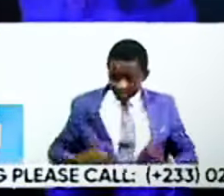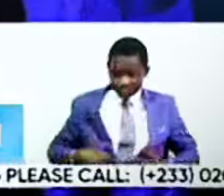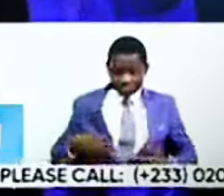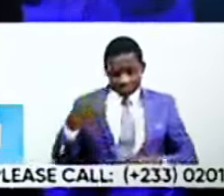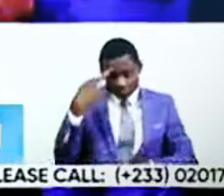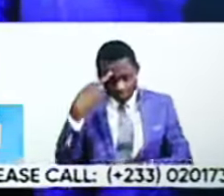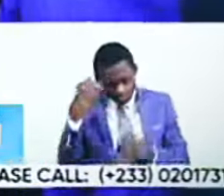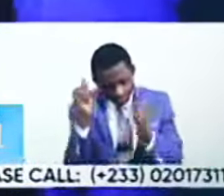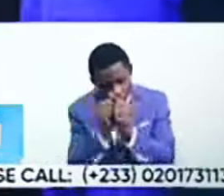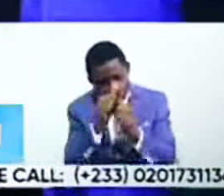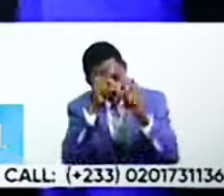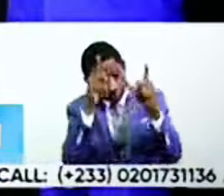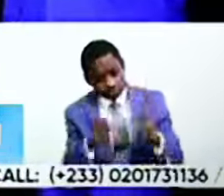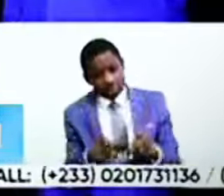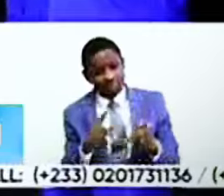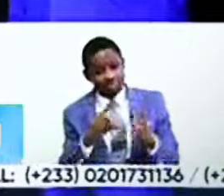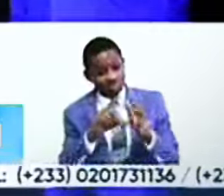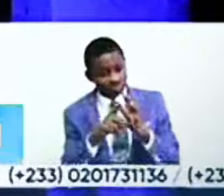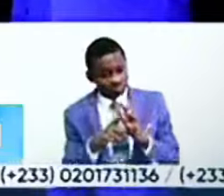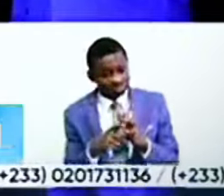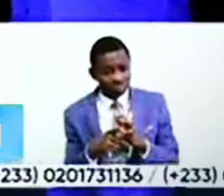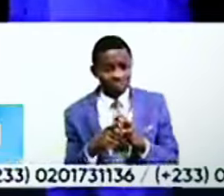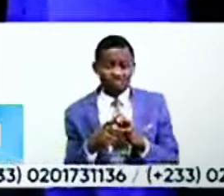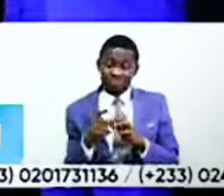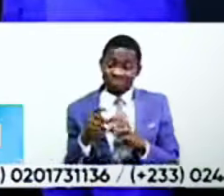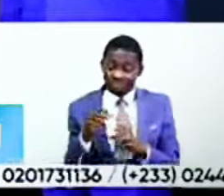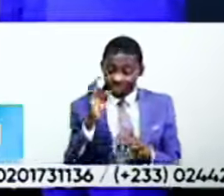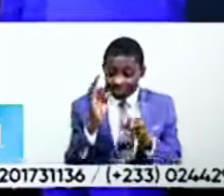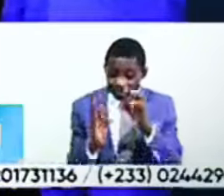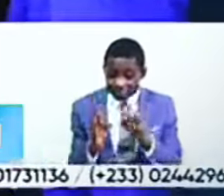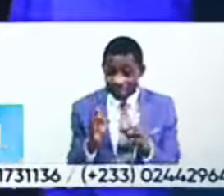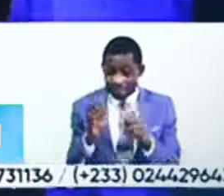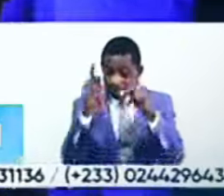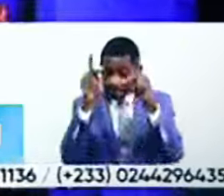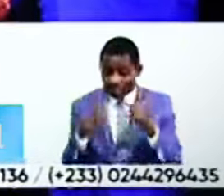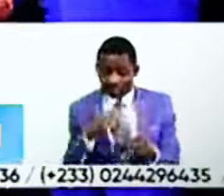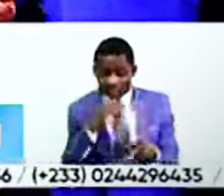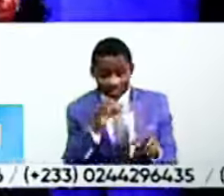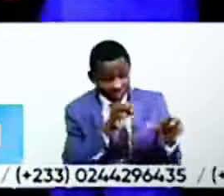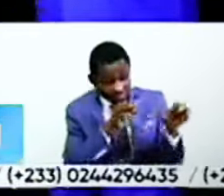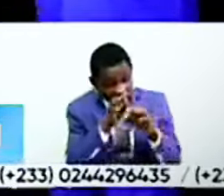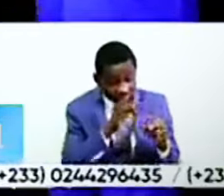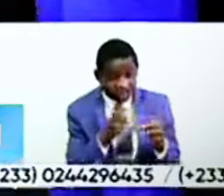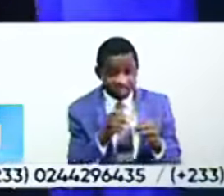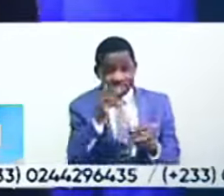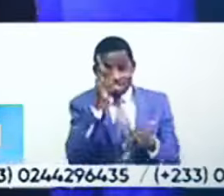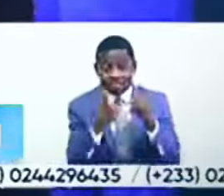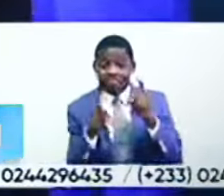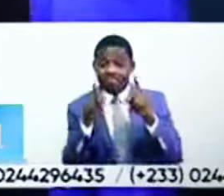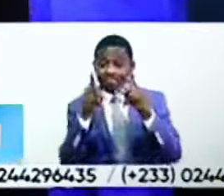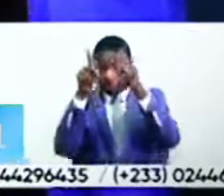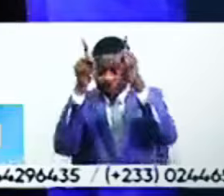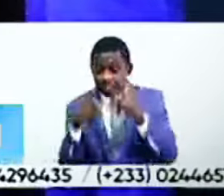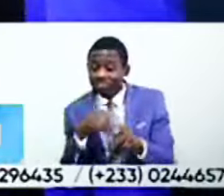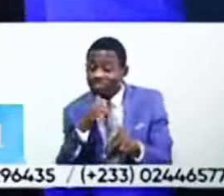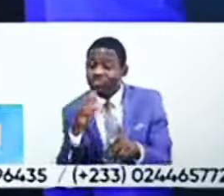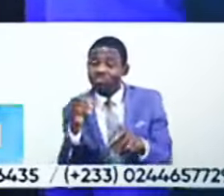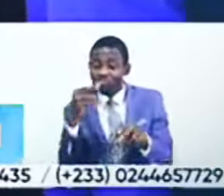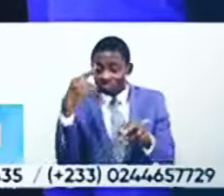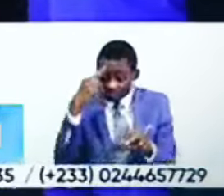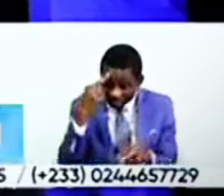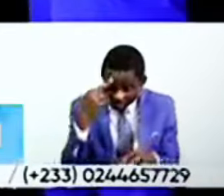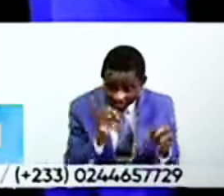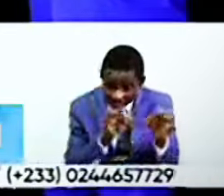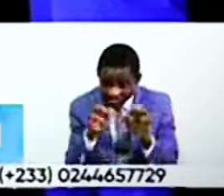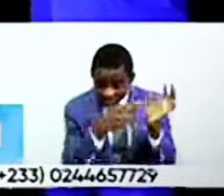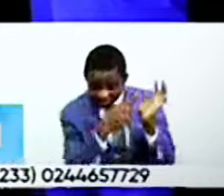one. Otherwise, you'll be like the Ethiopian eunuch who will go to Jerusalem and serve and worship and still will not